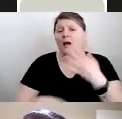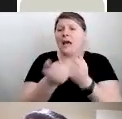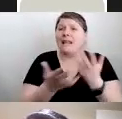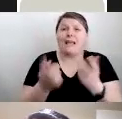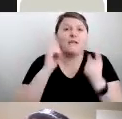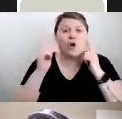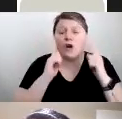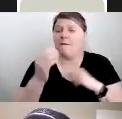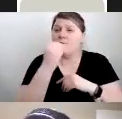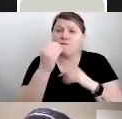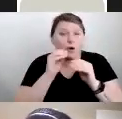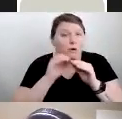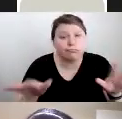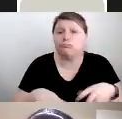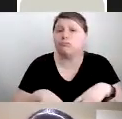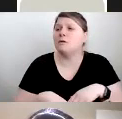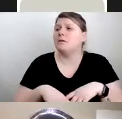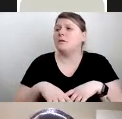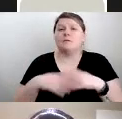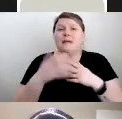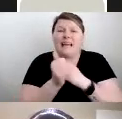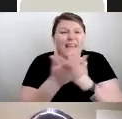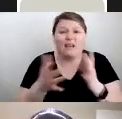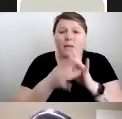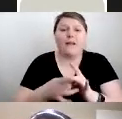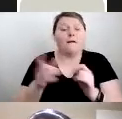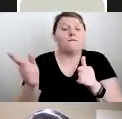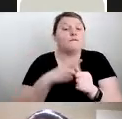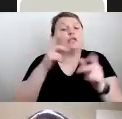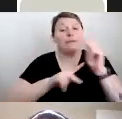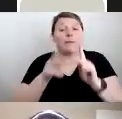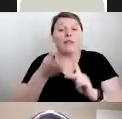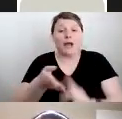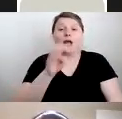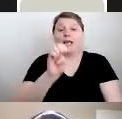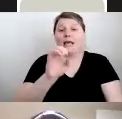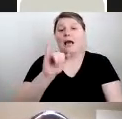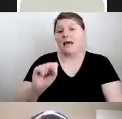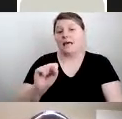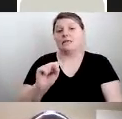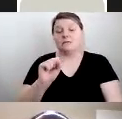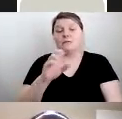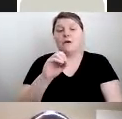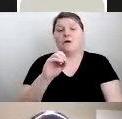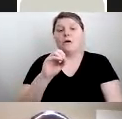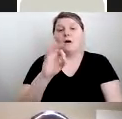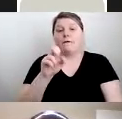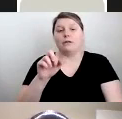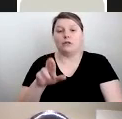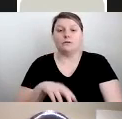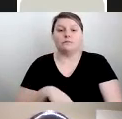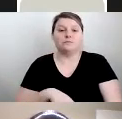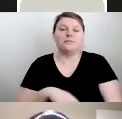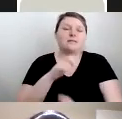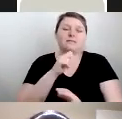food outbreak, anything along those sorts, the first people on the scene are EIS officers. And don't despair too